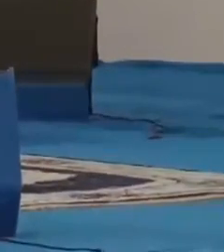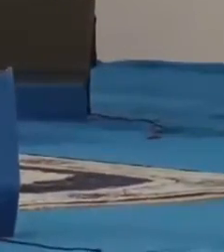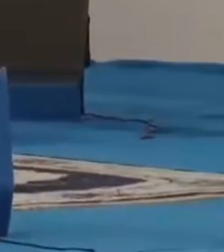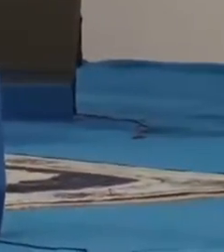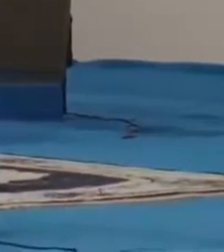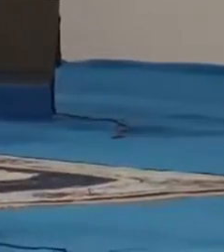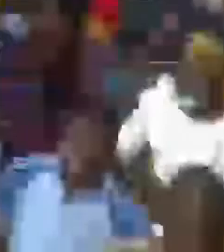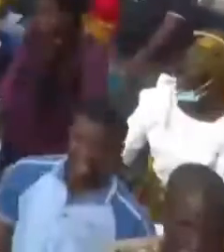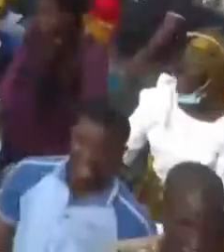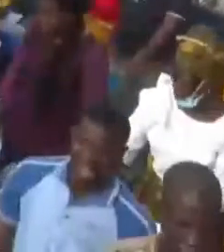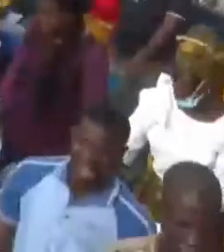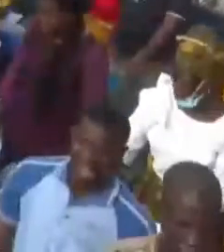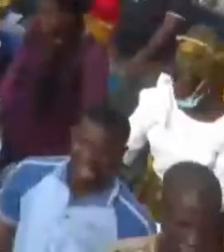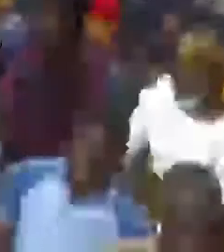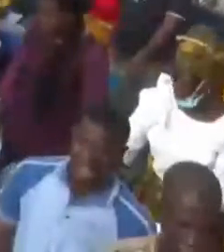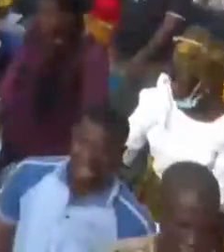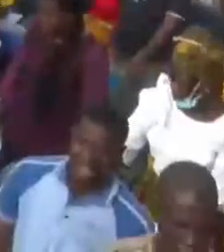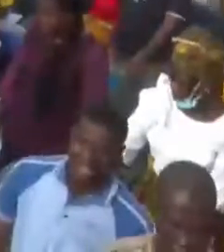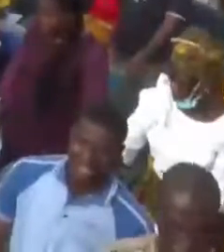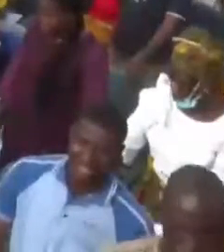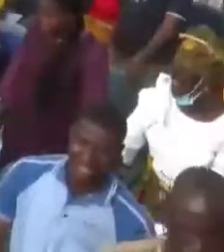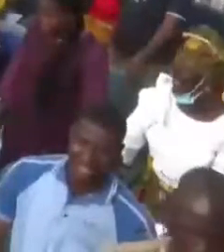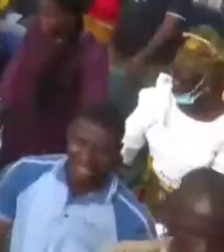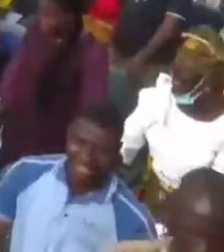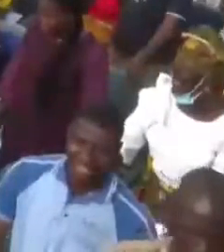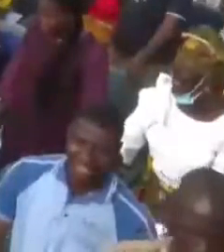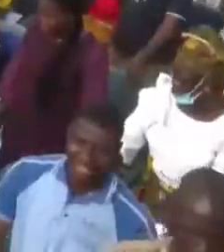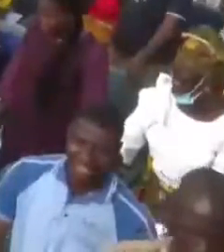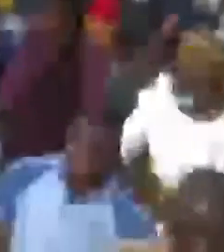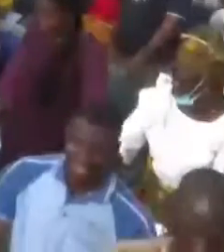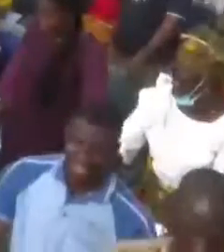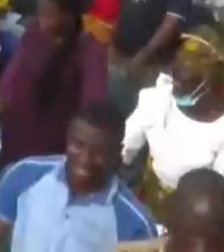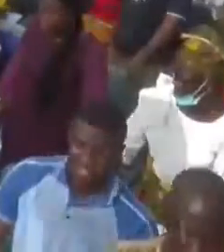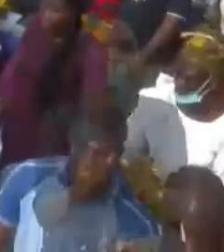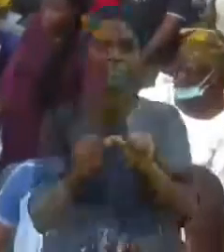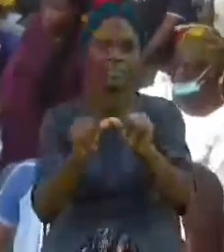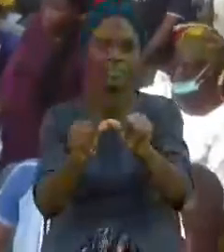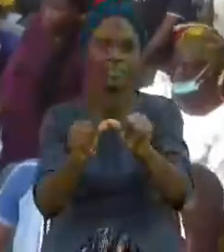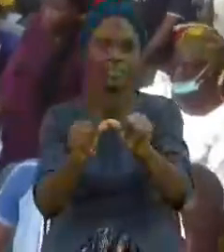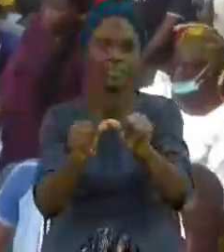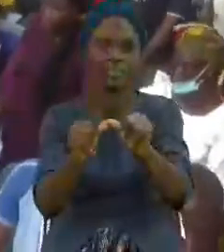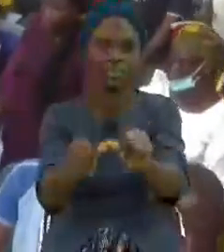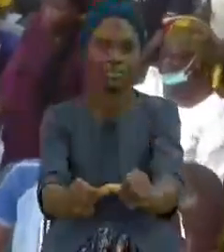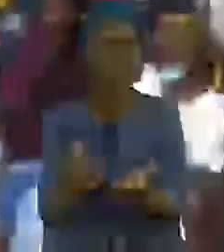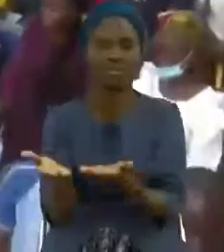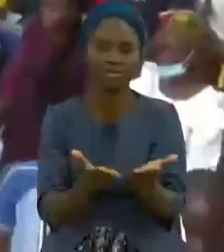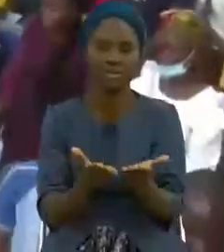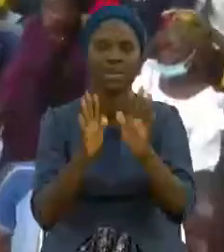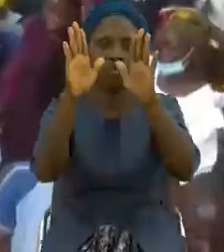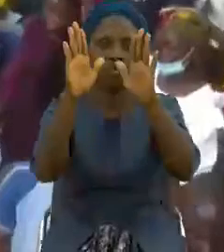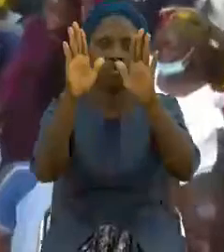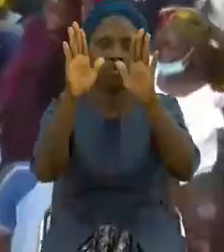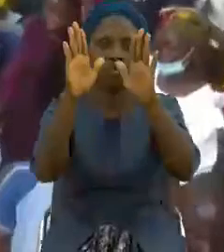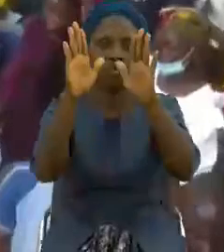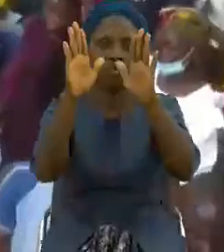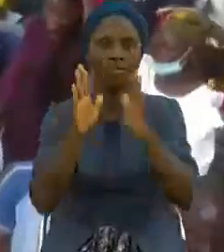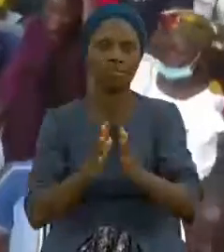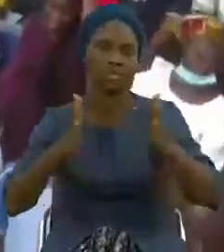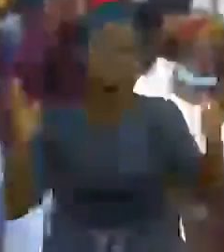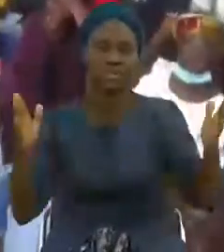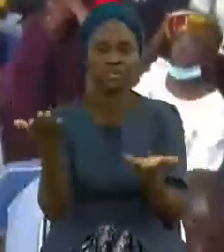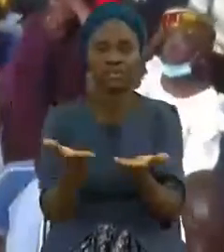miracle extension service, miracle expansion service. And in your